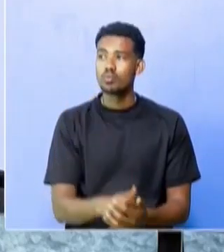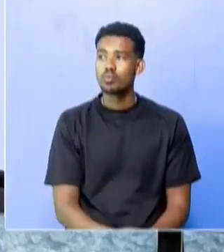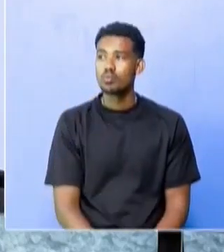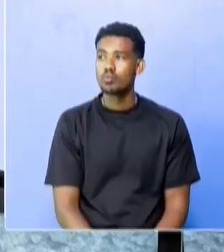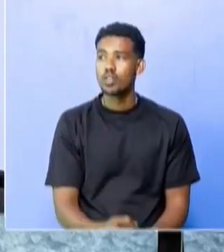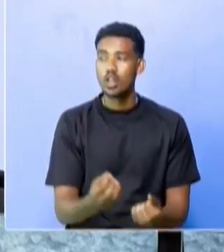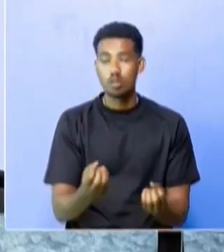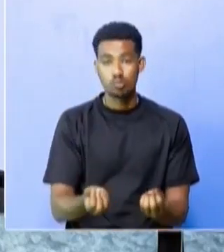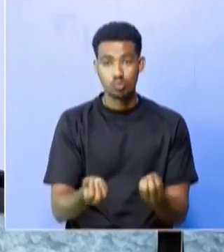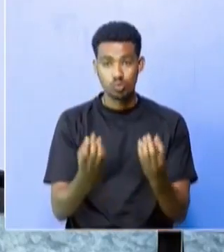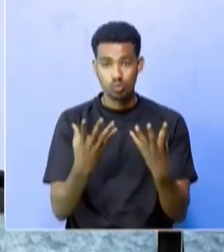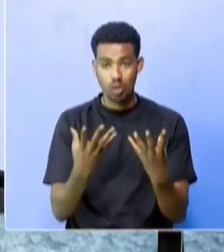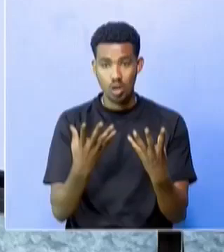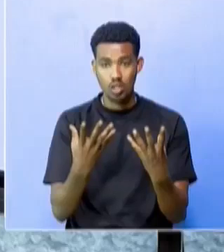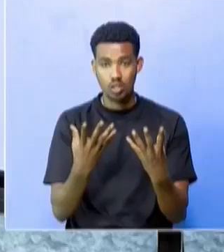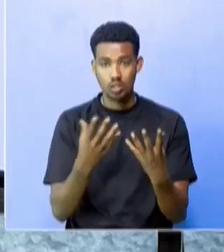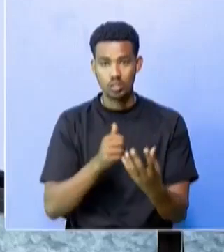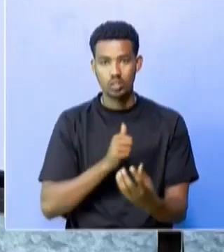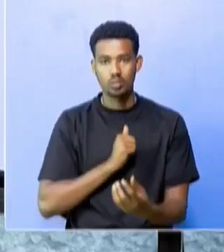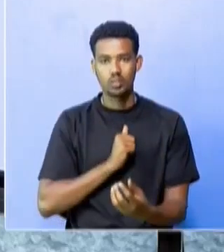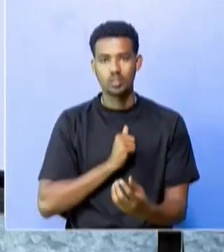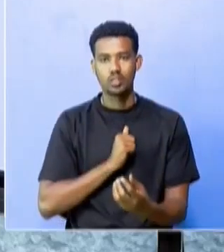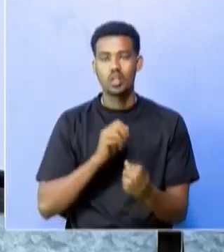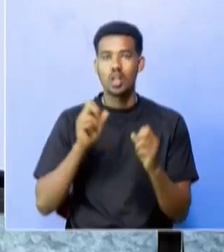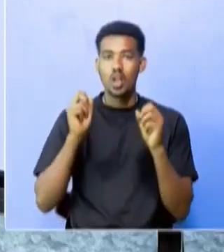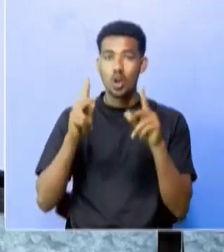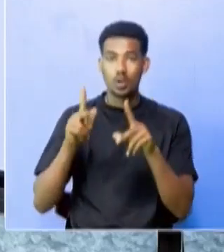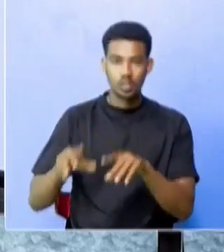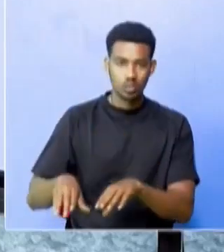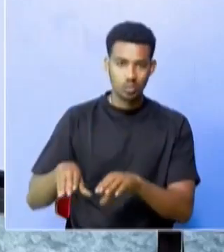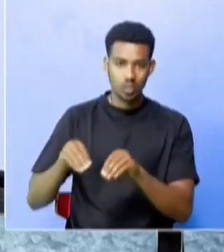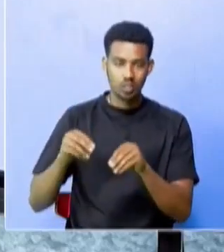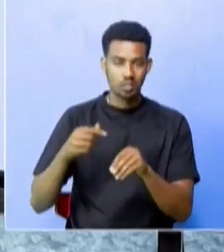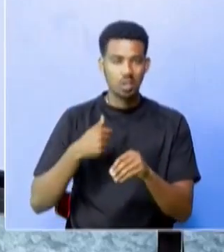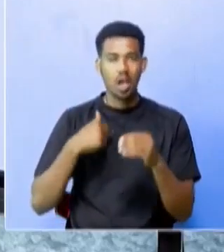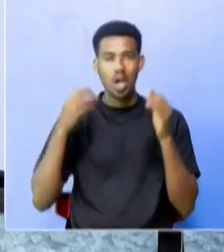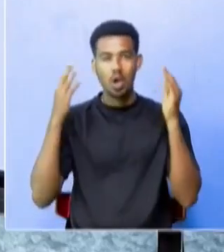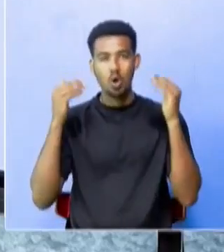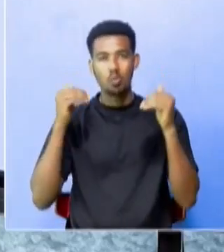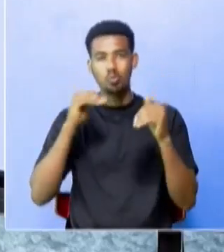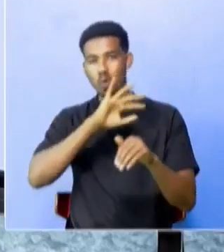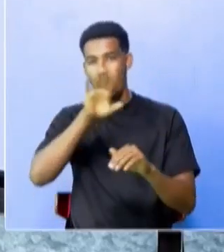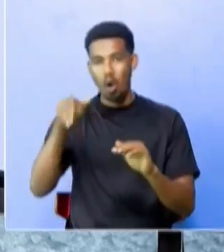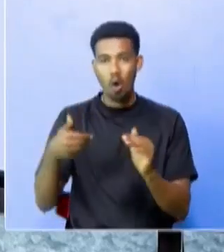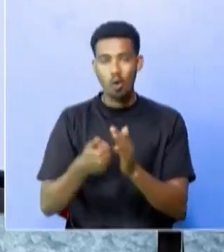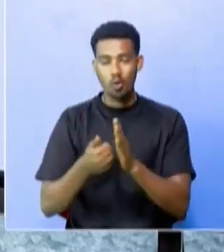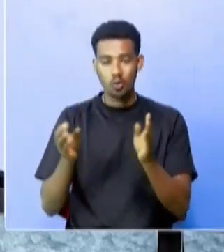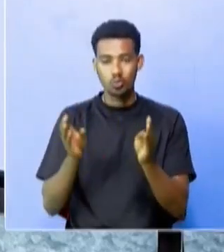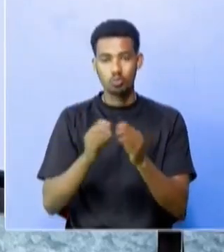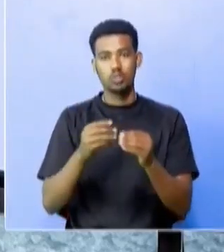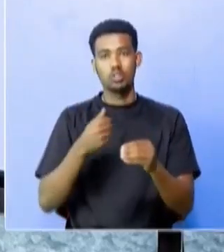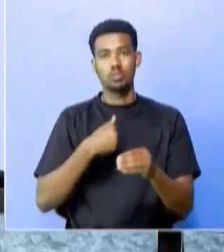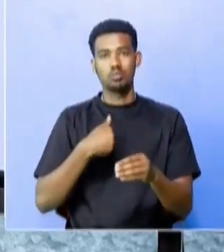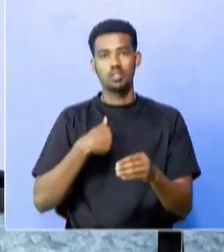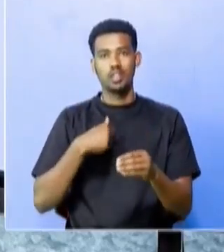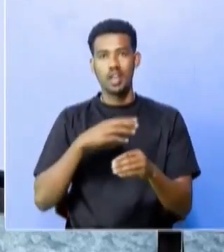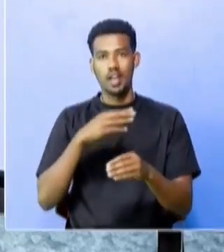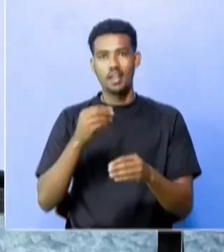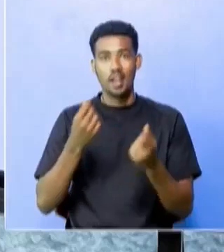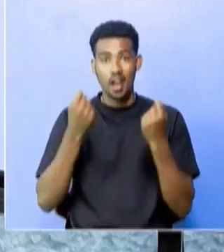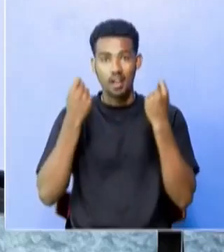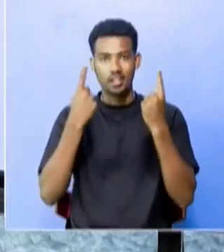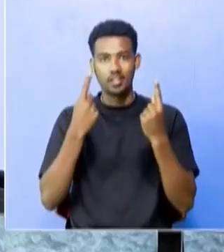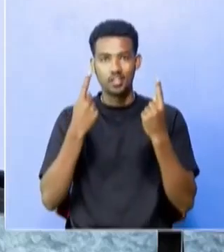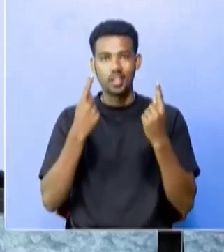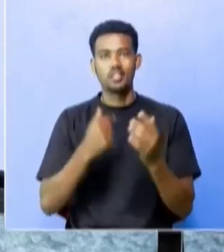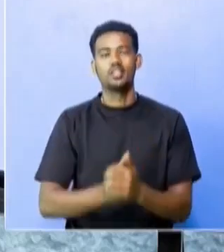A plural subject. Okay, students, I hope you all are with me and understand well. So let me